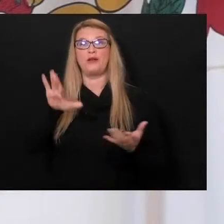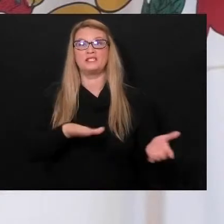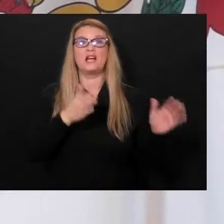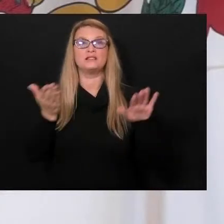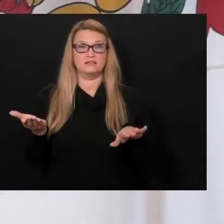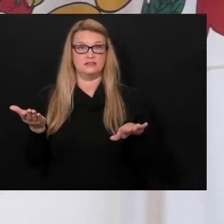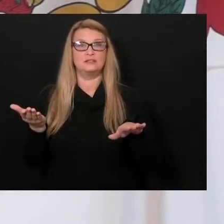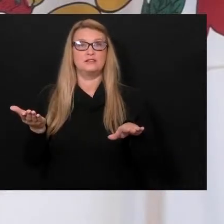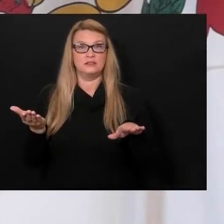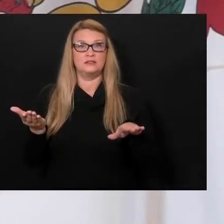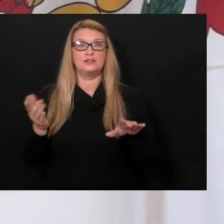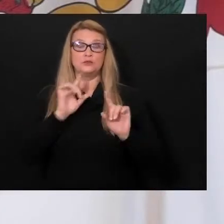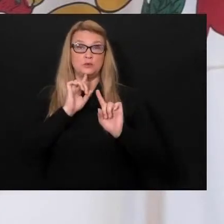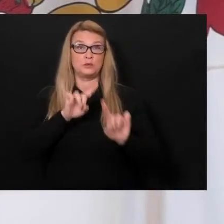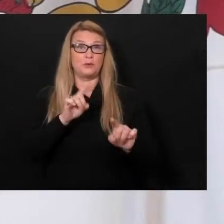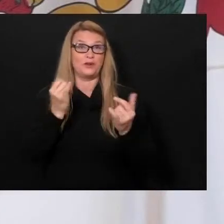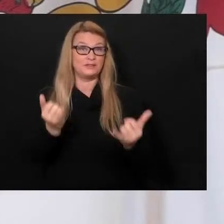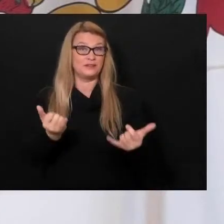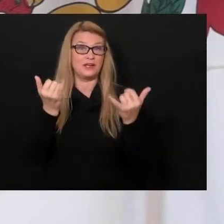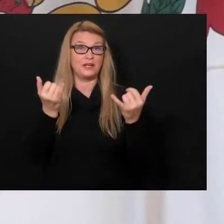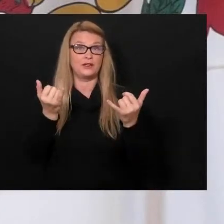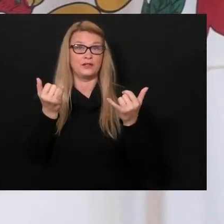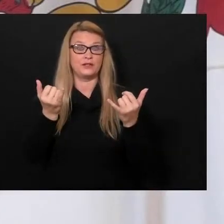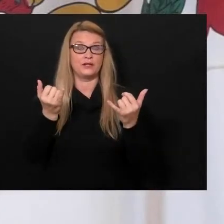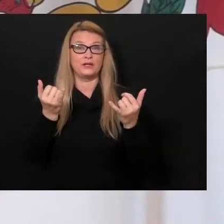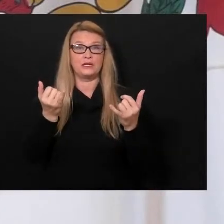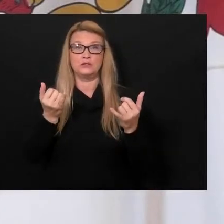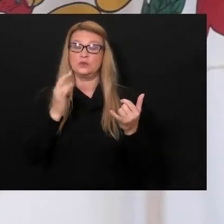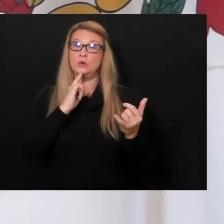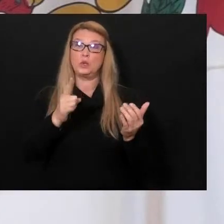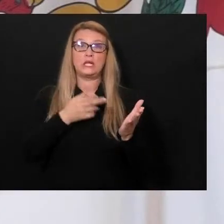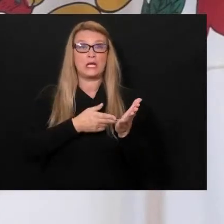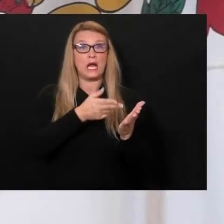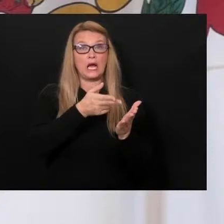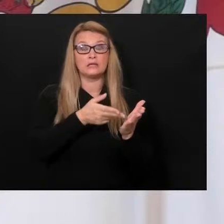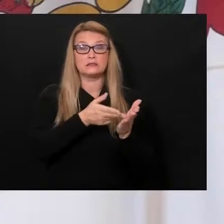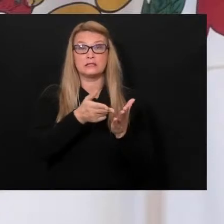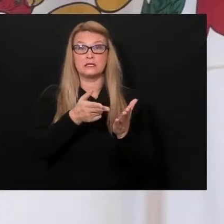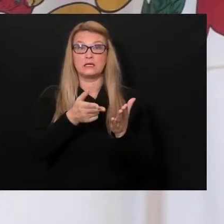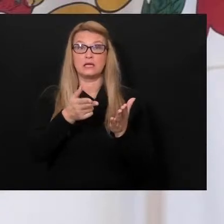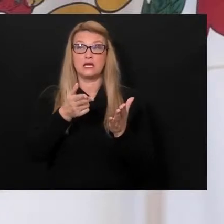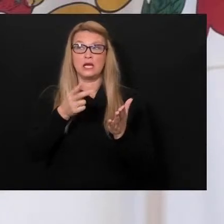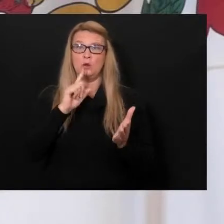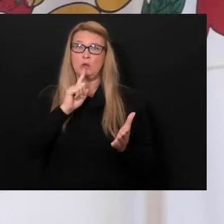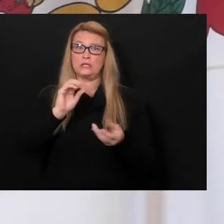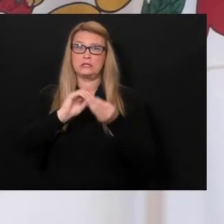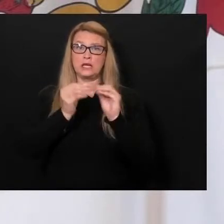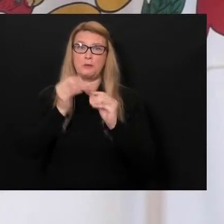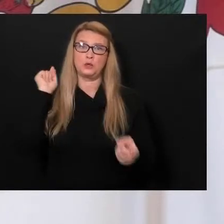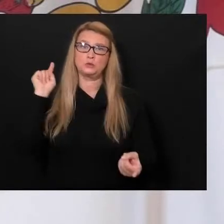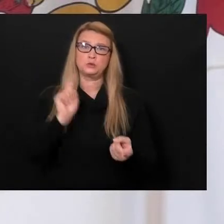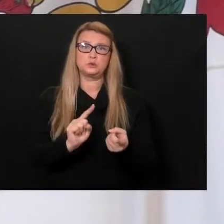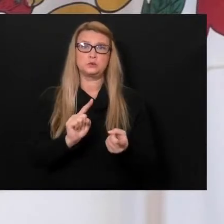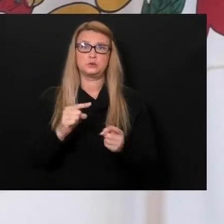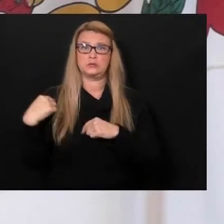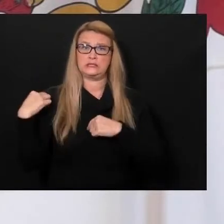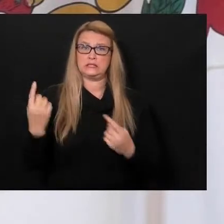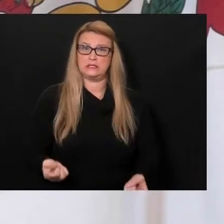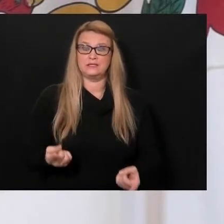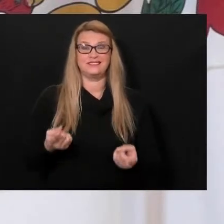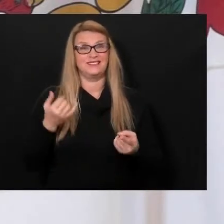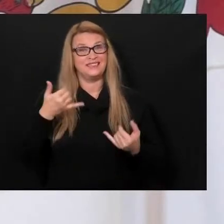deaths. To be perfectly honest, that's a heck of a lot better than it's been. It's